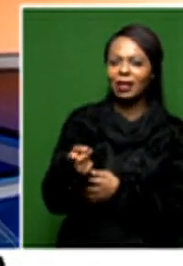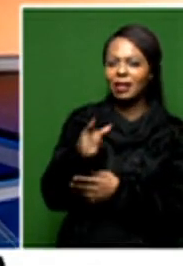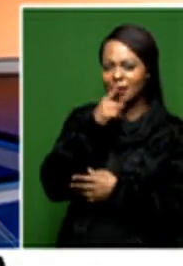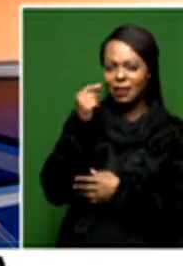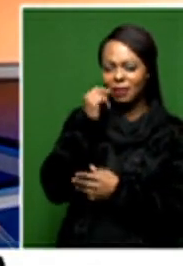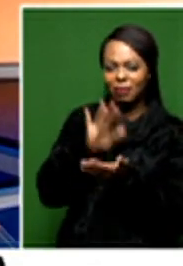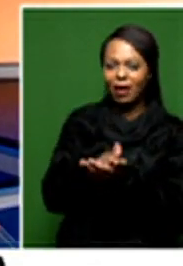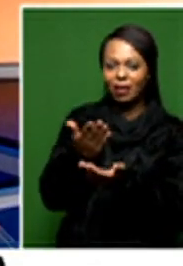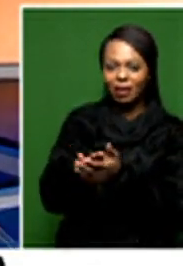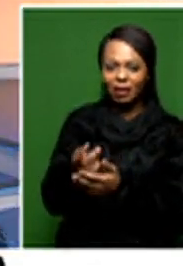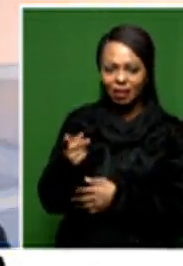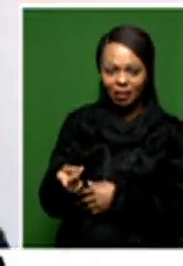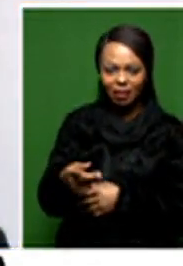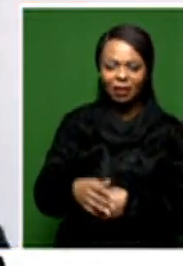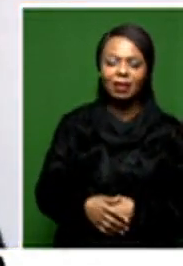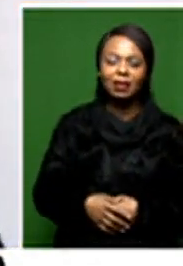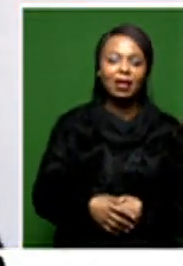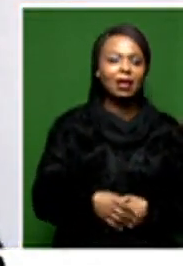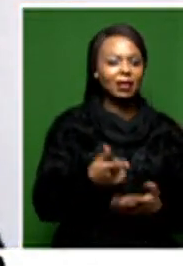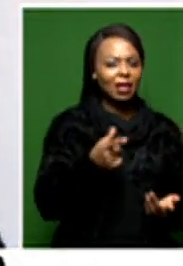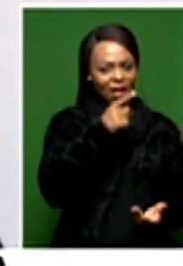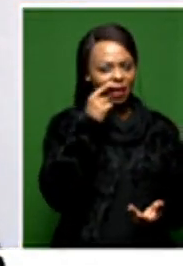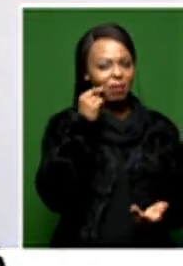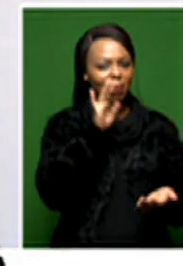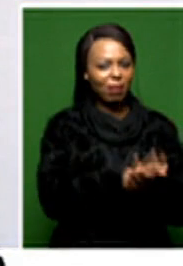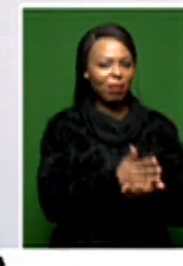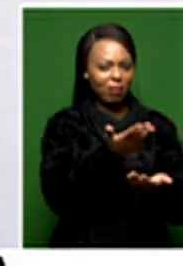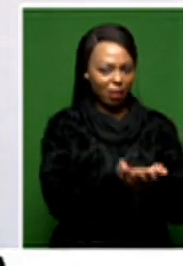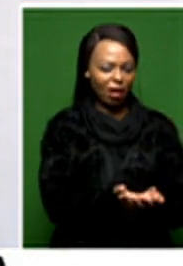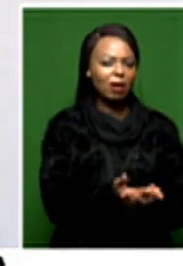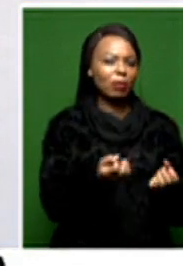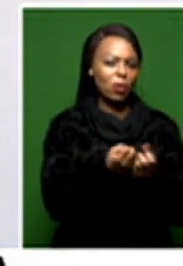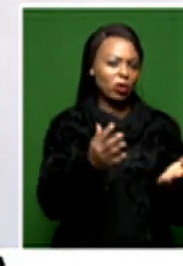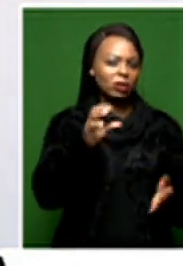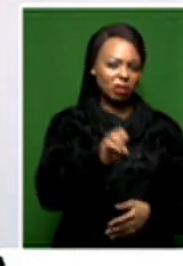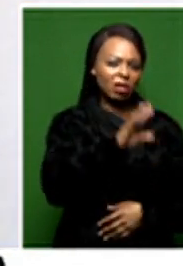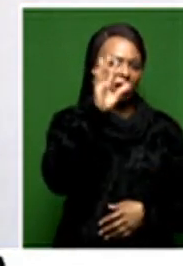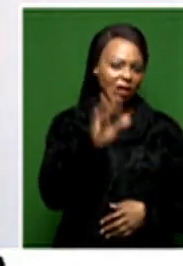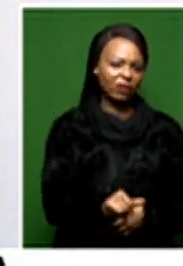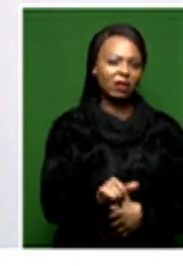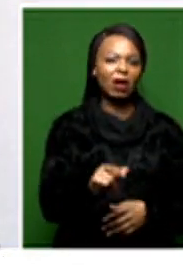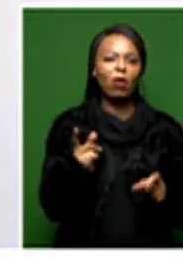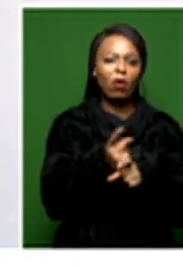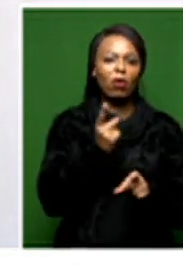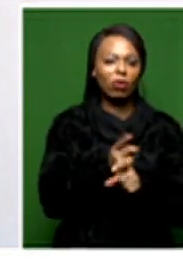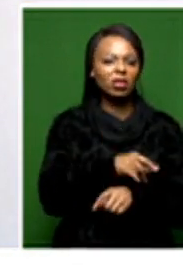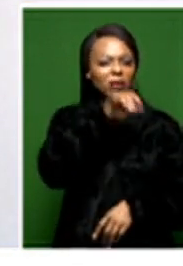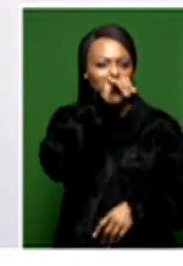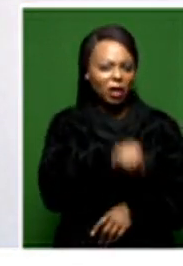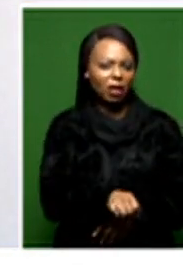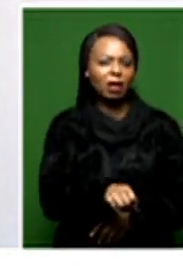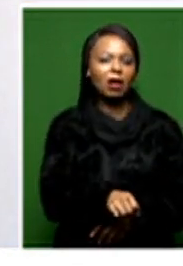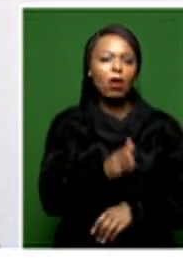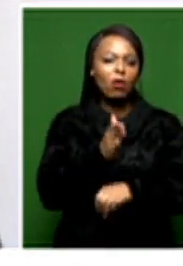Well, to my mind, a braai is something where we as South Africans gather around fires, wooden fires, of course,